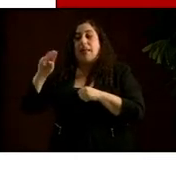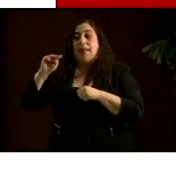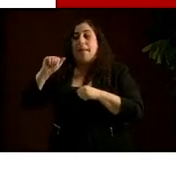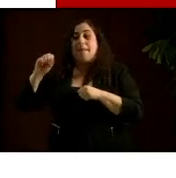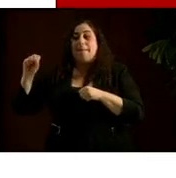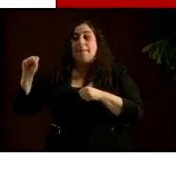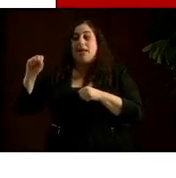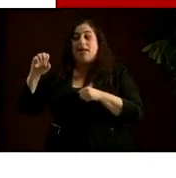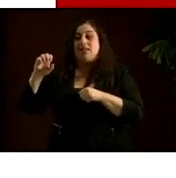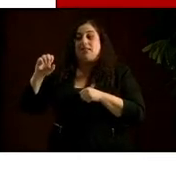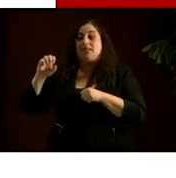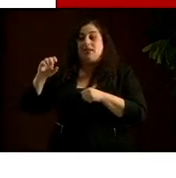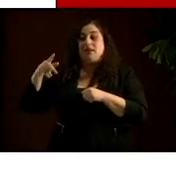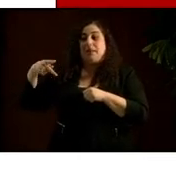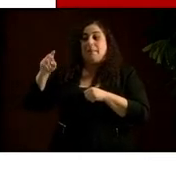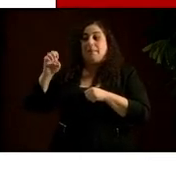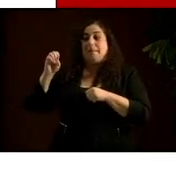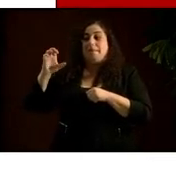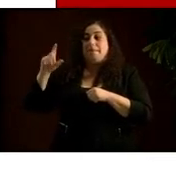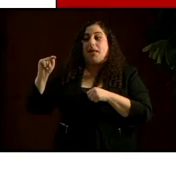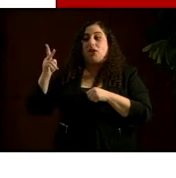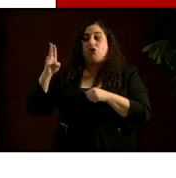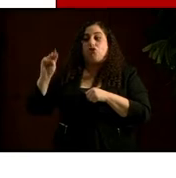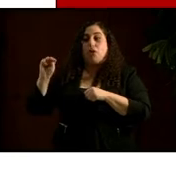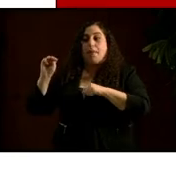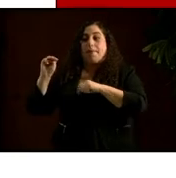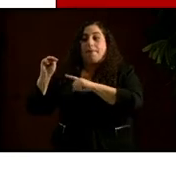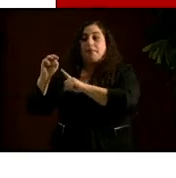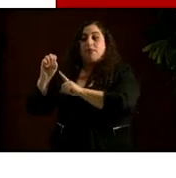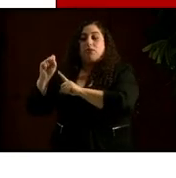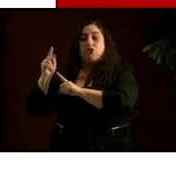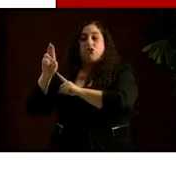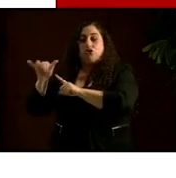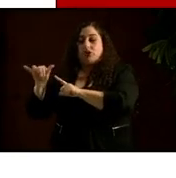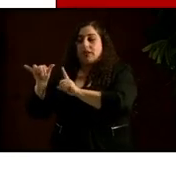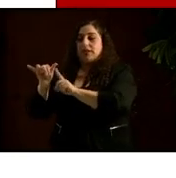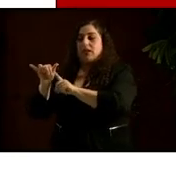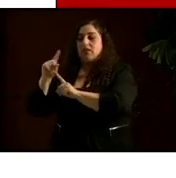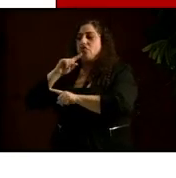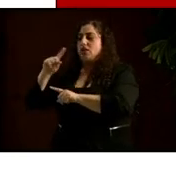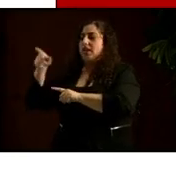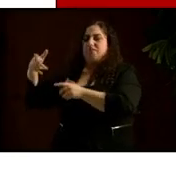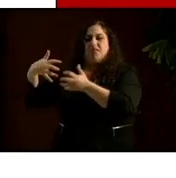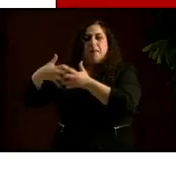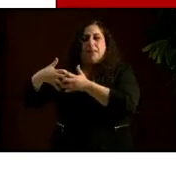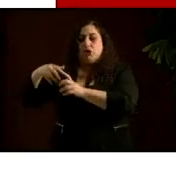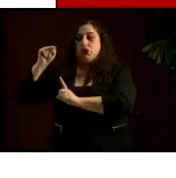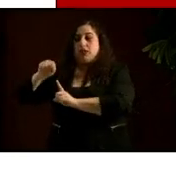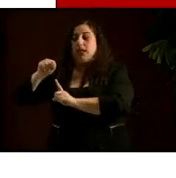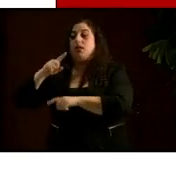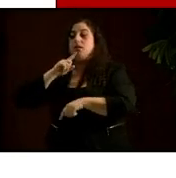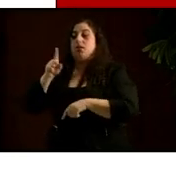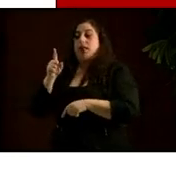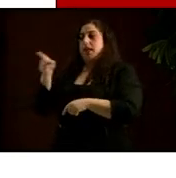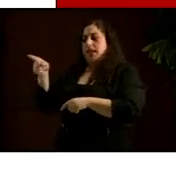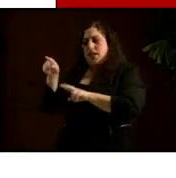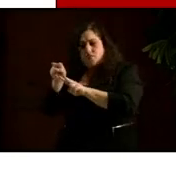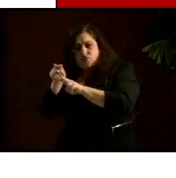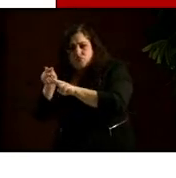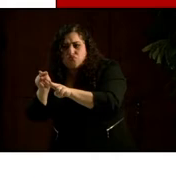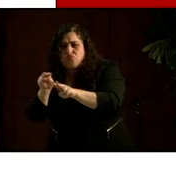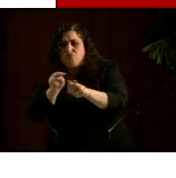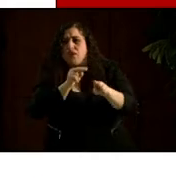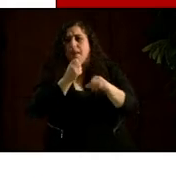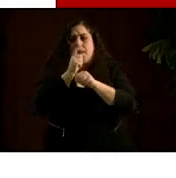Departments. Greg led a realignment of the department in response to COVID-19, and he watched over all the critical equipment